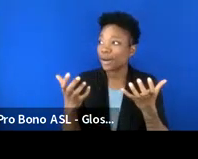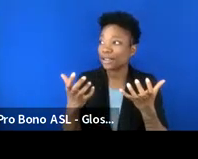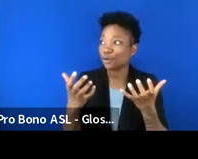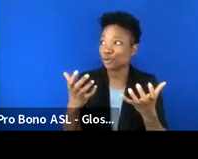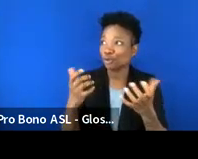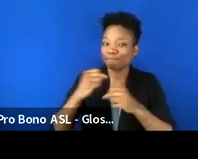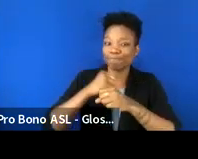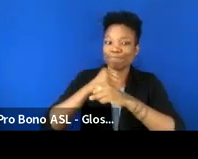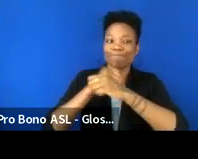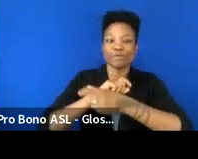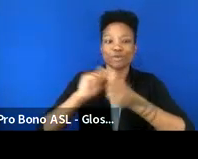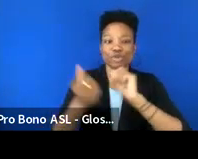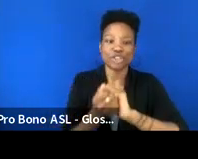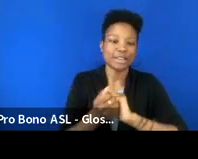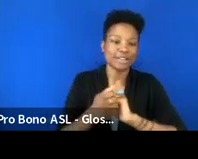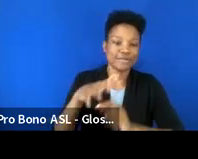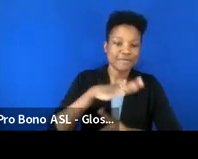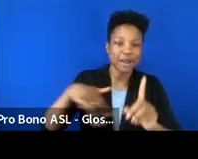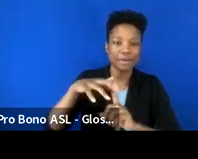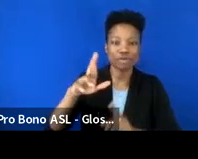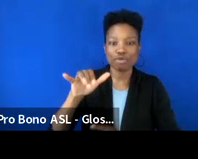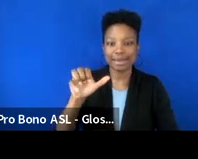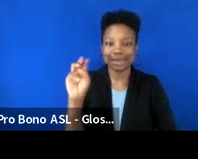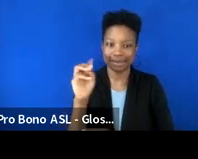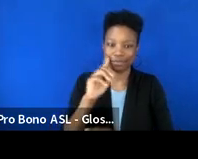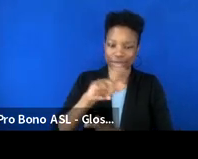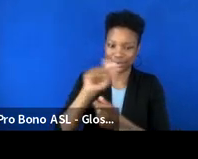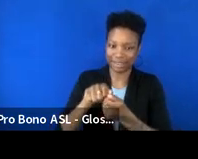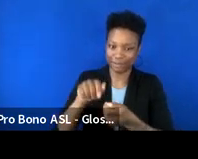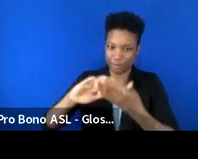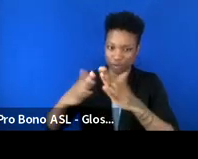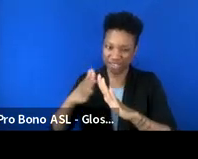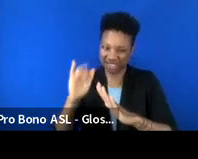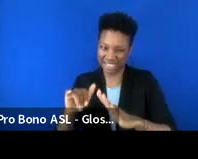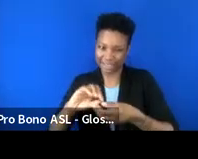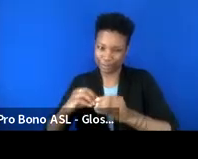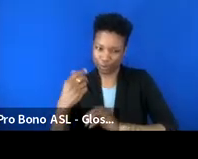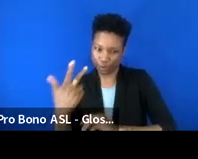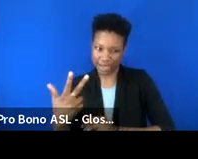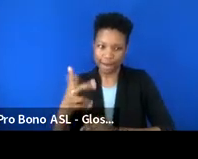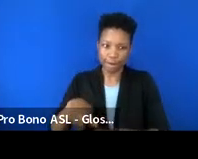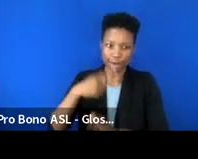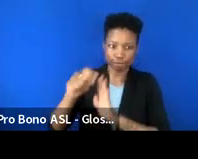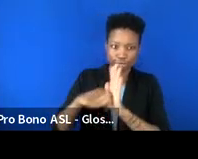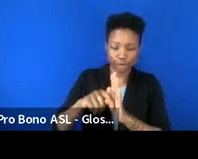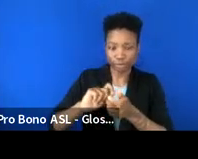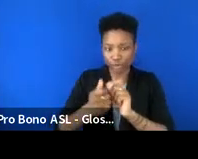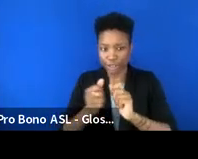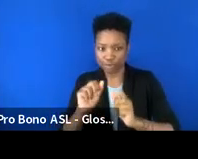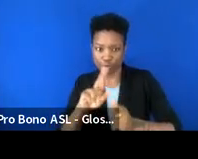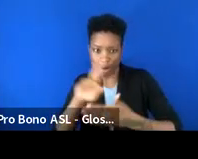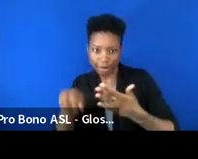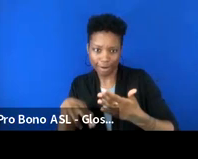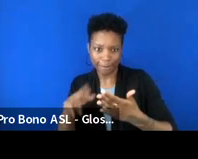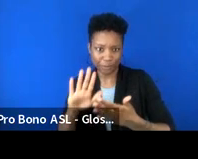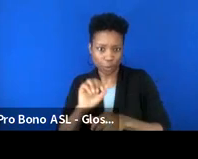change some environmental racism in different communities. So that would be the answer to number three, a long-term change or outcome that you hope your work achieves.